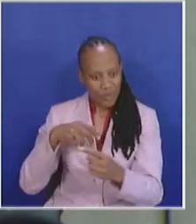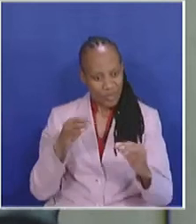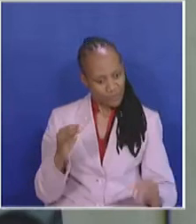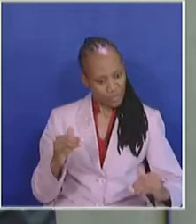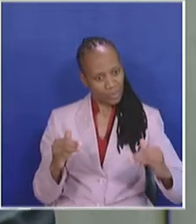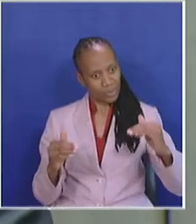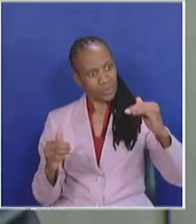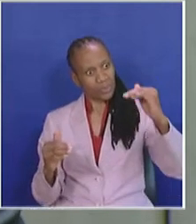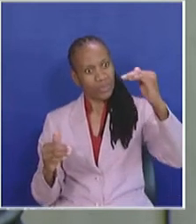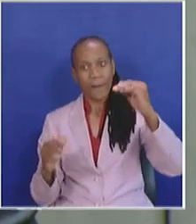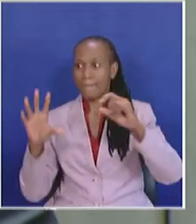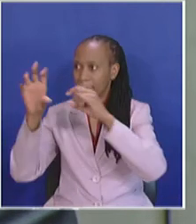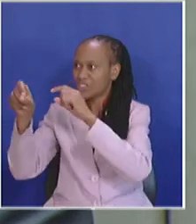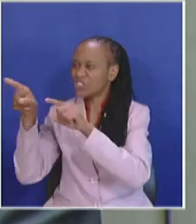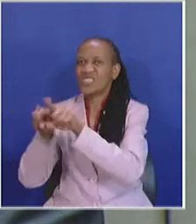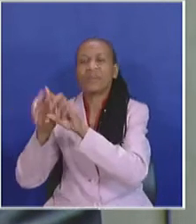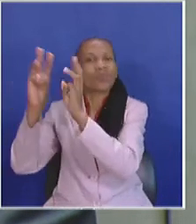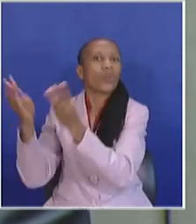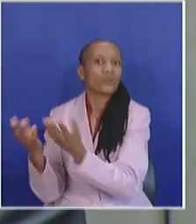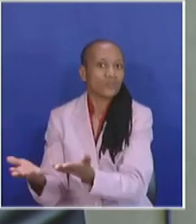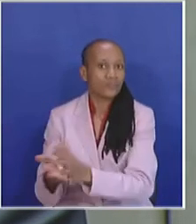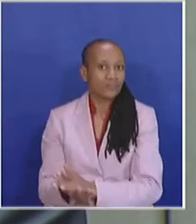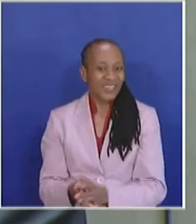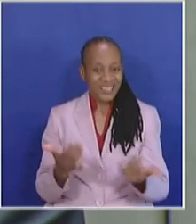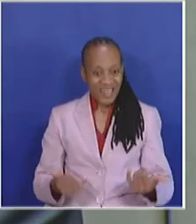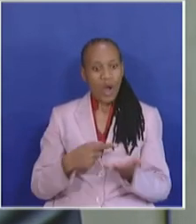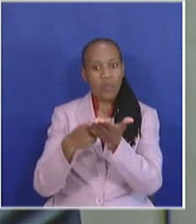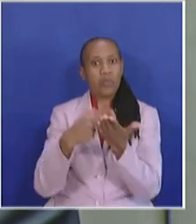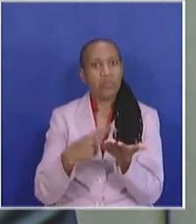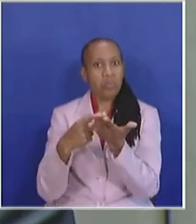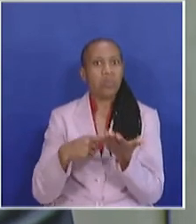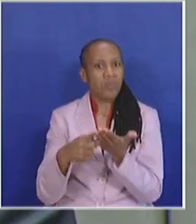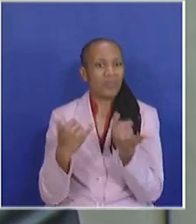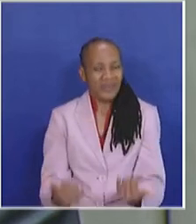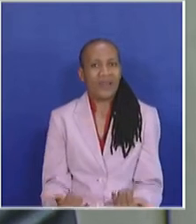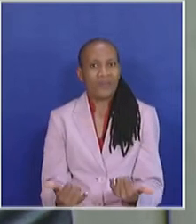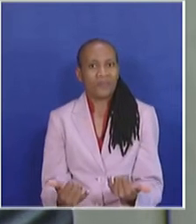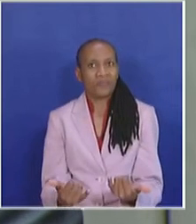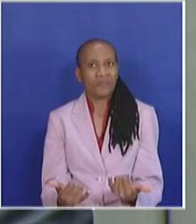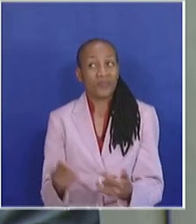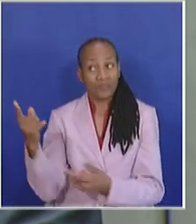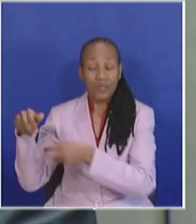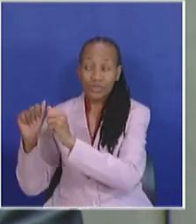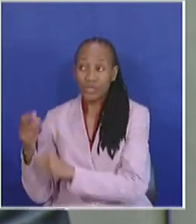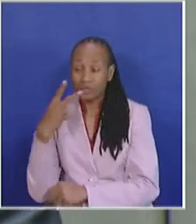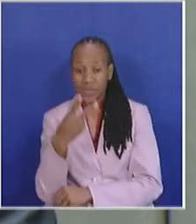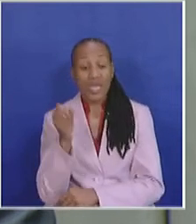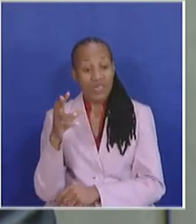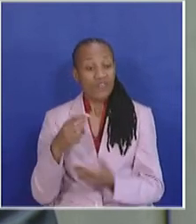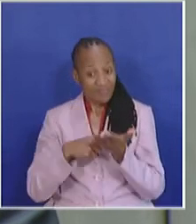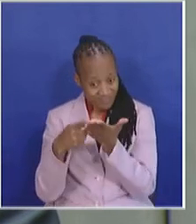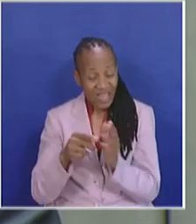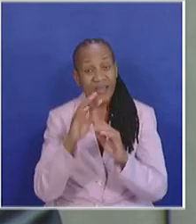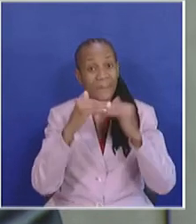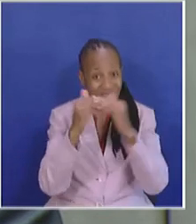by default that we're sitting and debating the infrastructure chair. Because, Honorable Chairperson, when we talk about